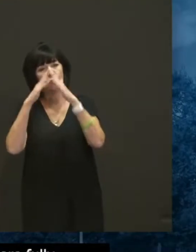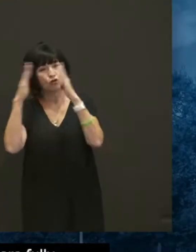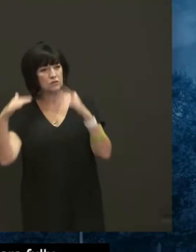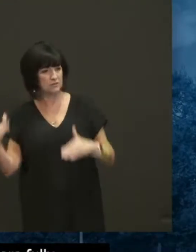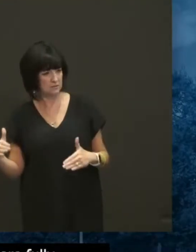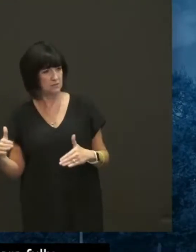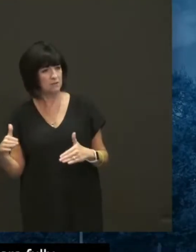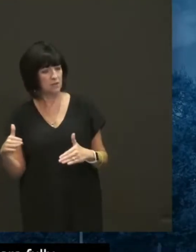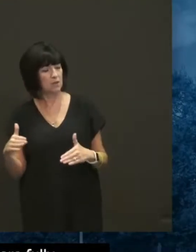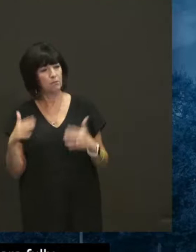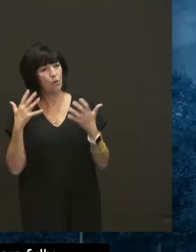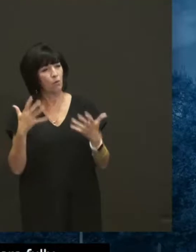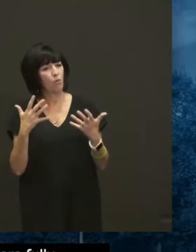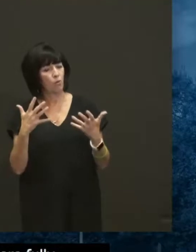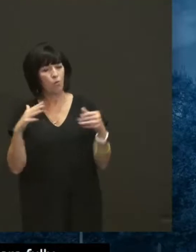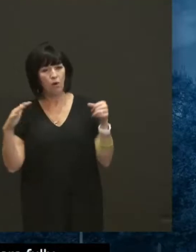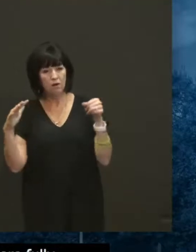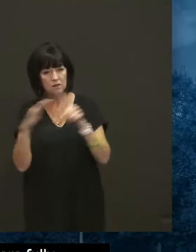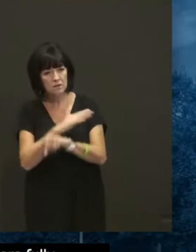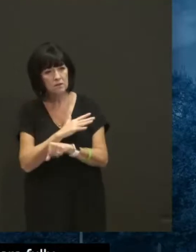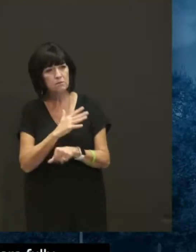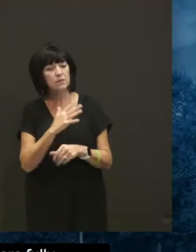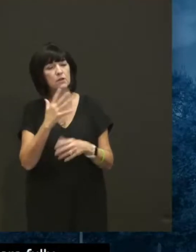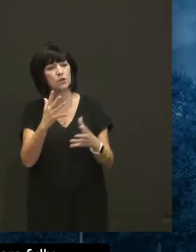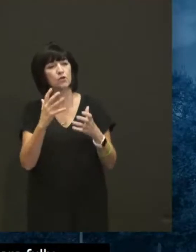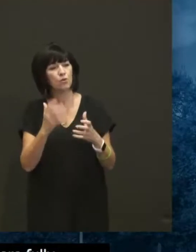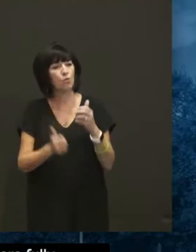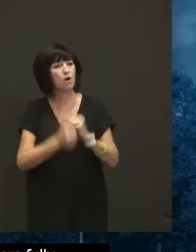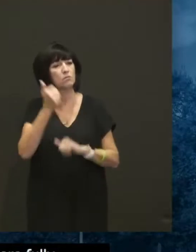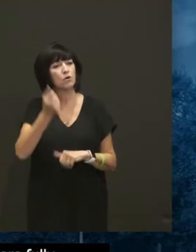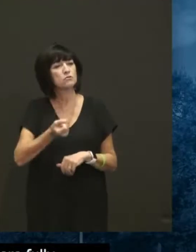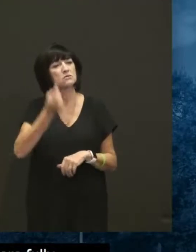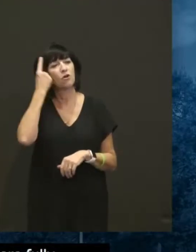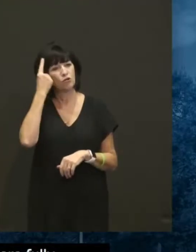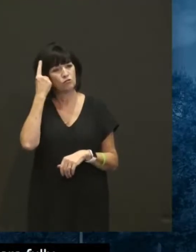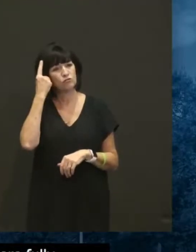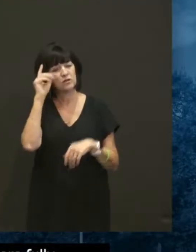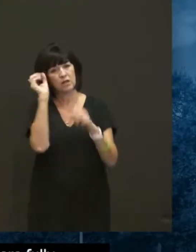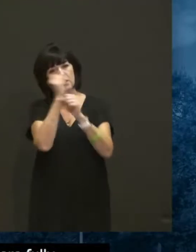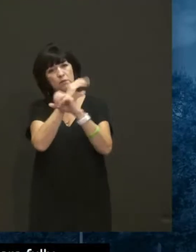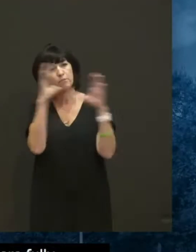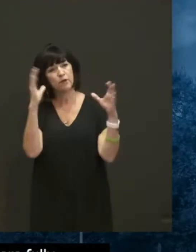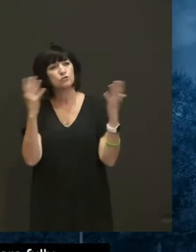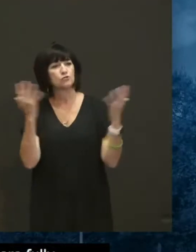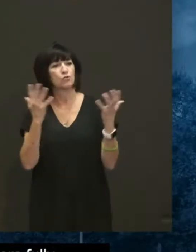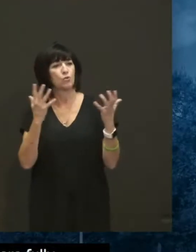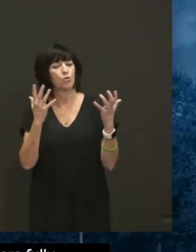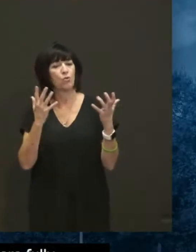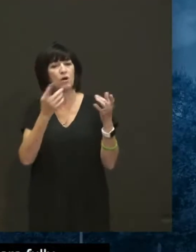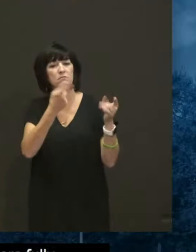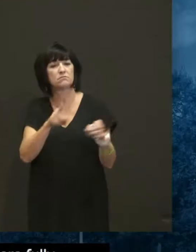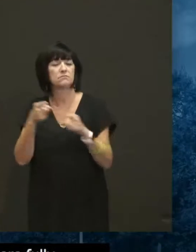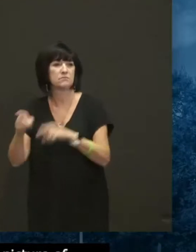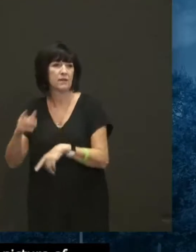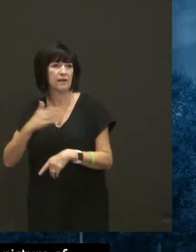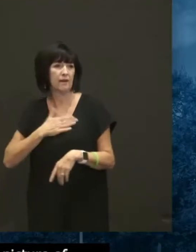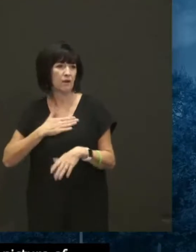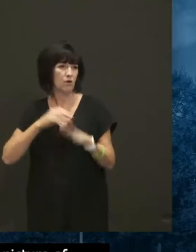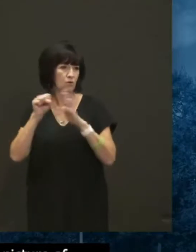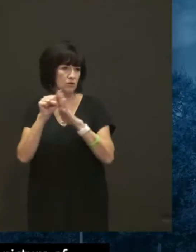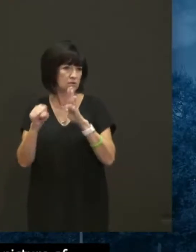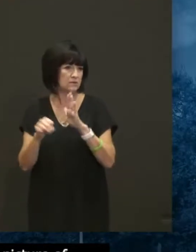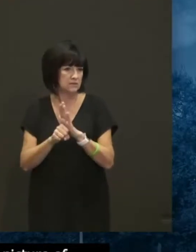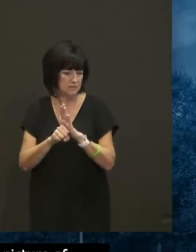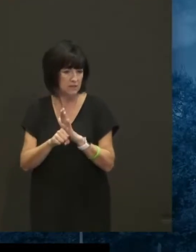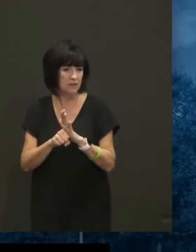best, but also understandable picture of really what is going on in our state. But as the governor said,